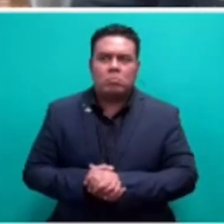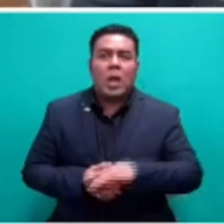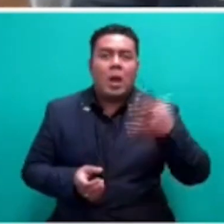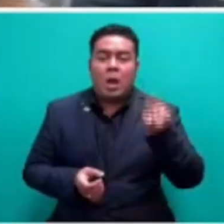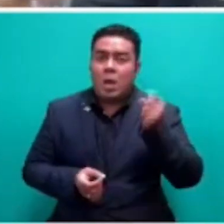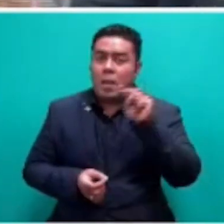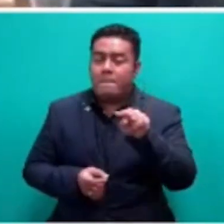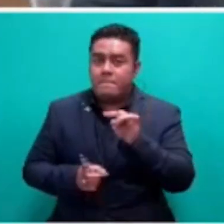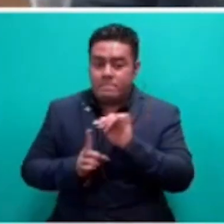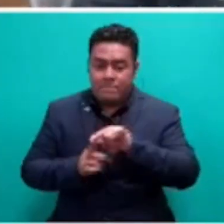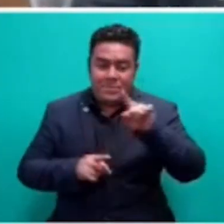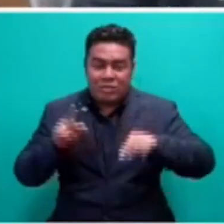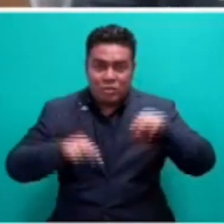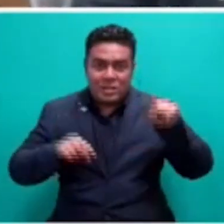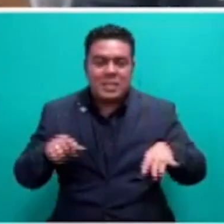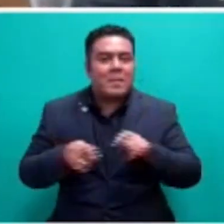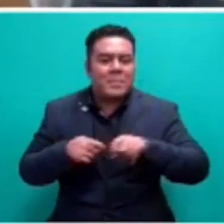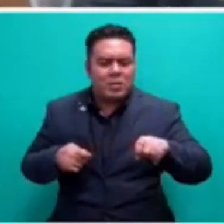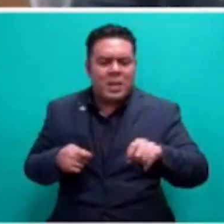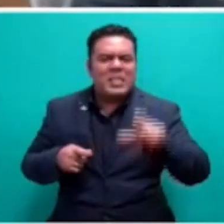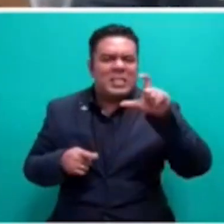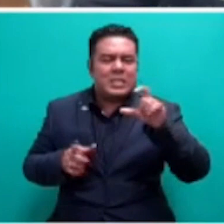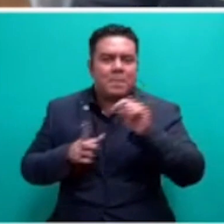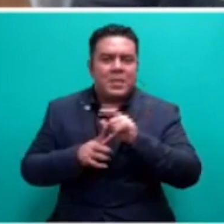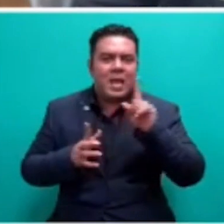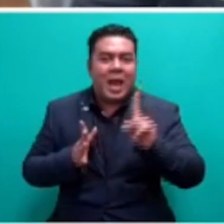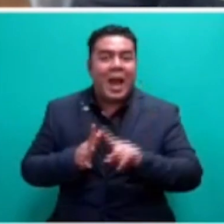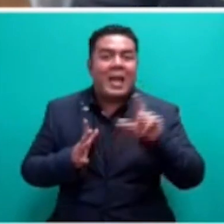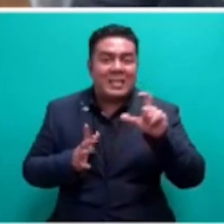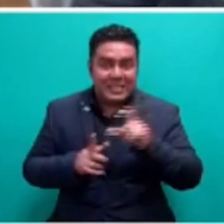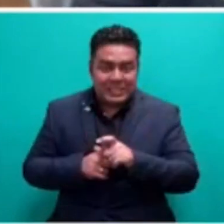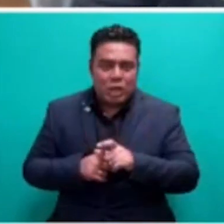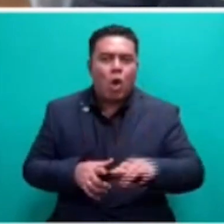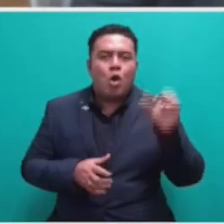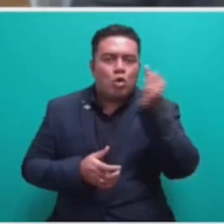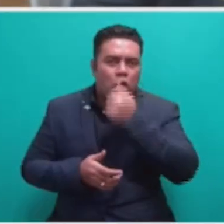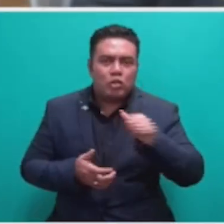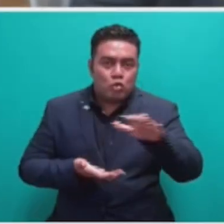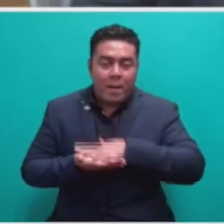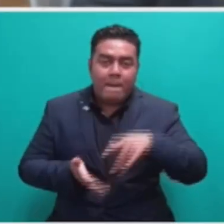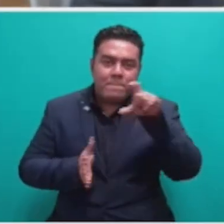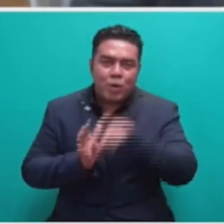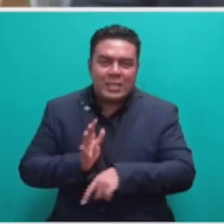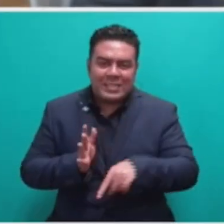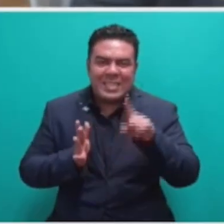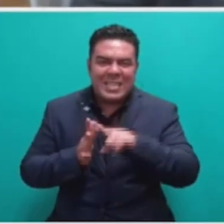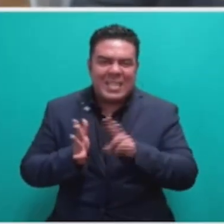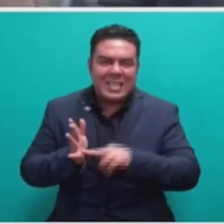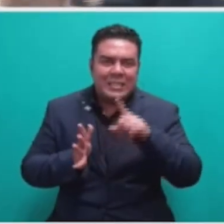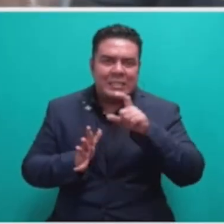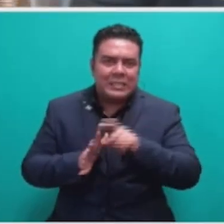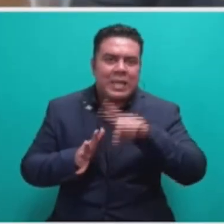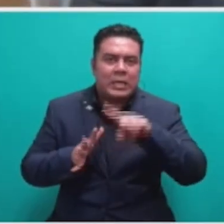inflation is measured by what we call the CPI, the Consumer Price Index. And CPI is based on